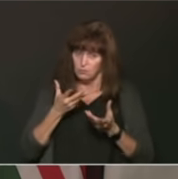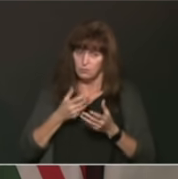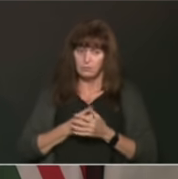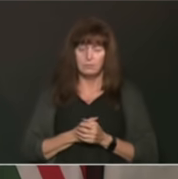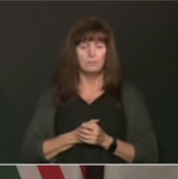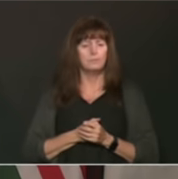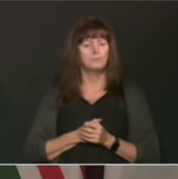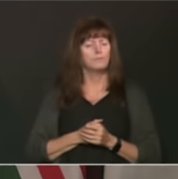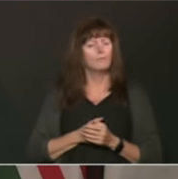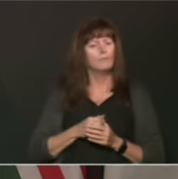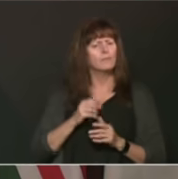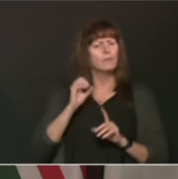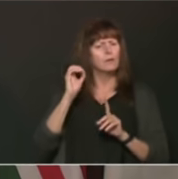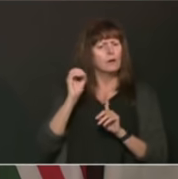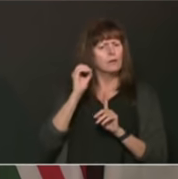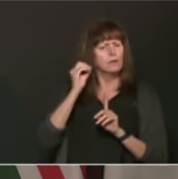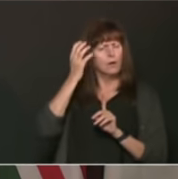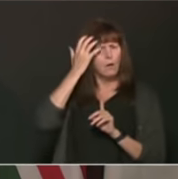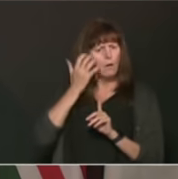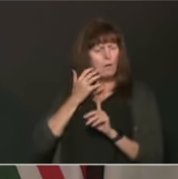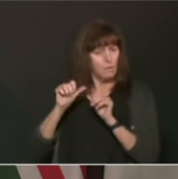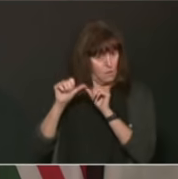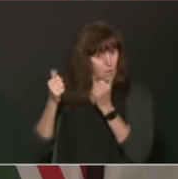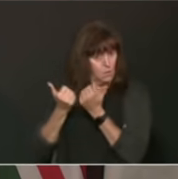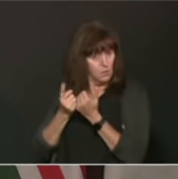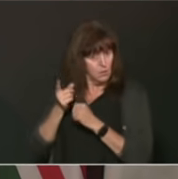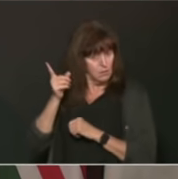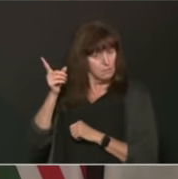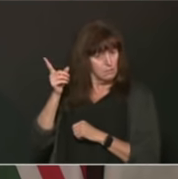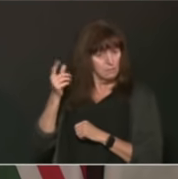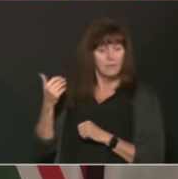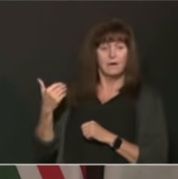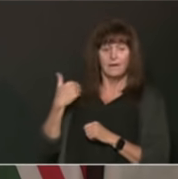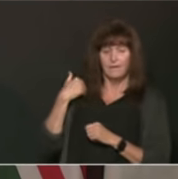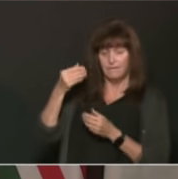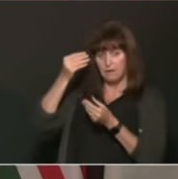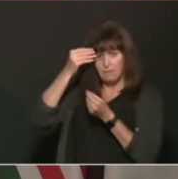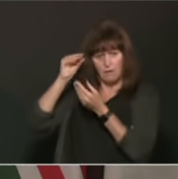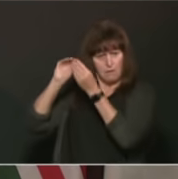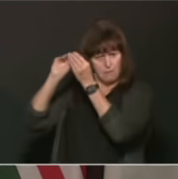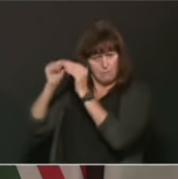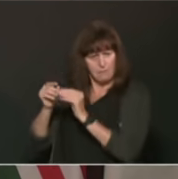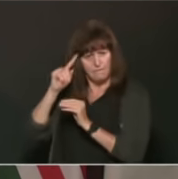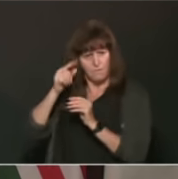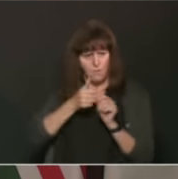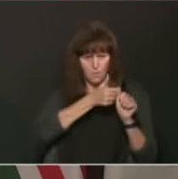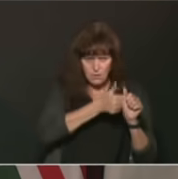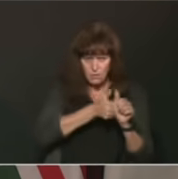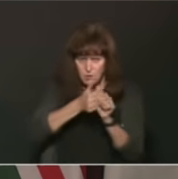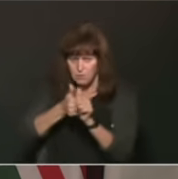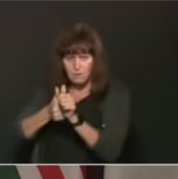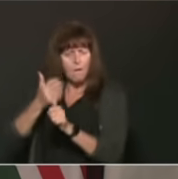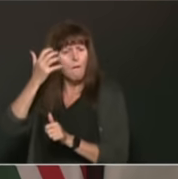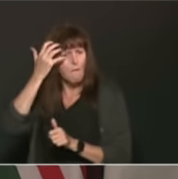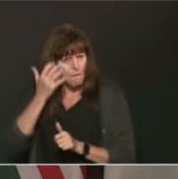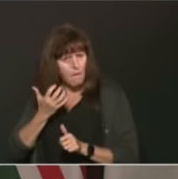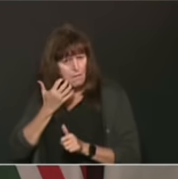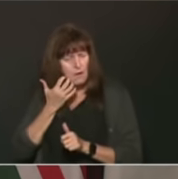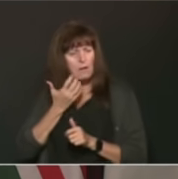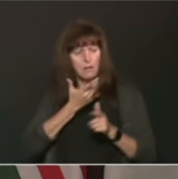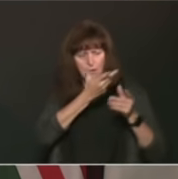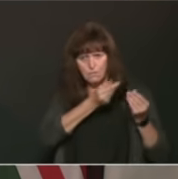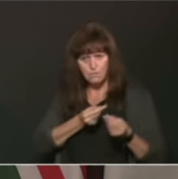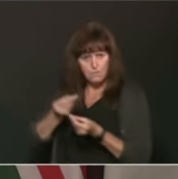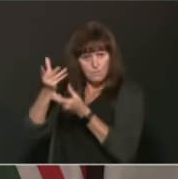the data specific to each hospital corporation in Ontario. Generally speaking, though, in the acute care sector,